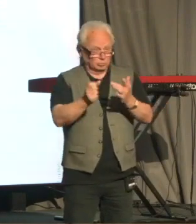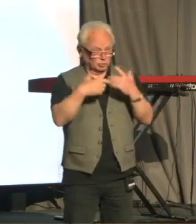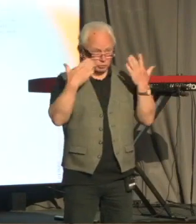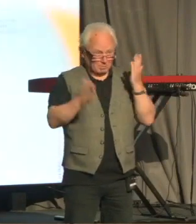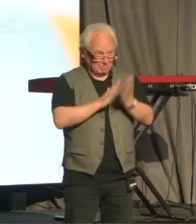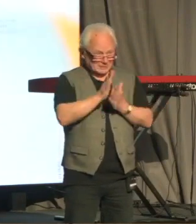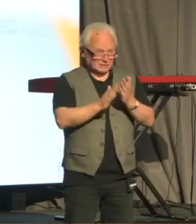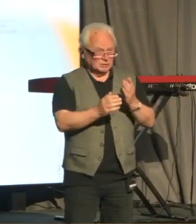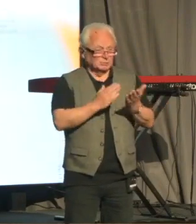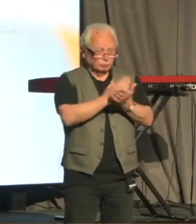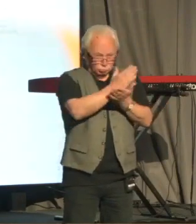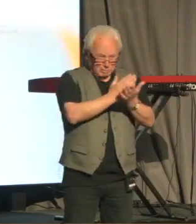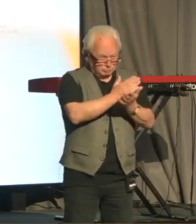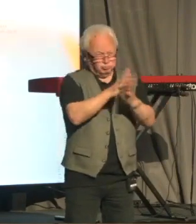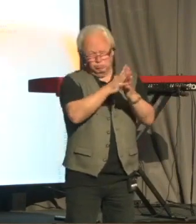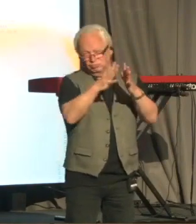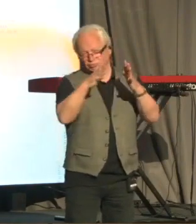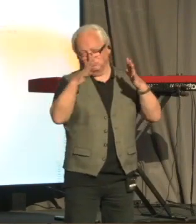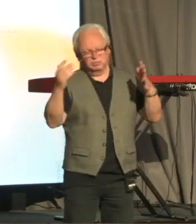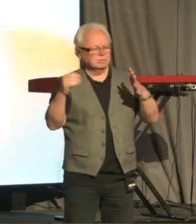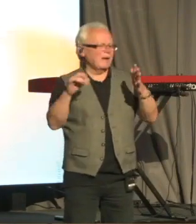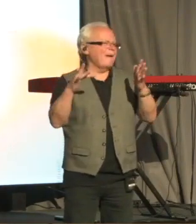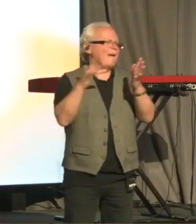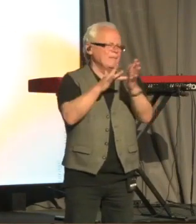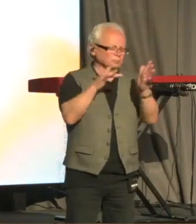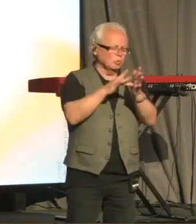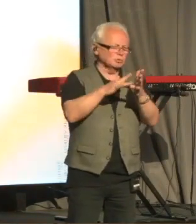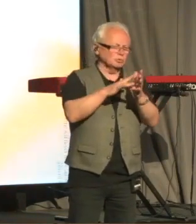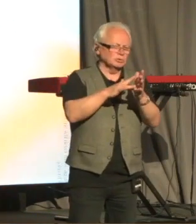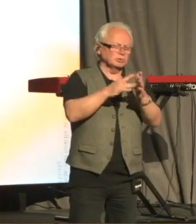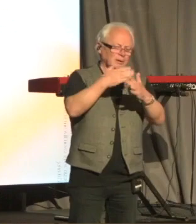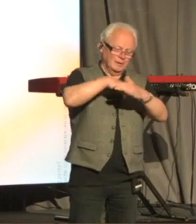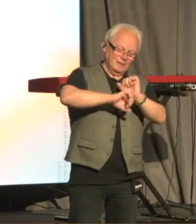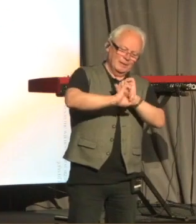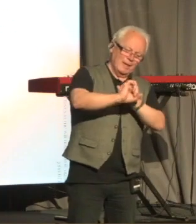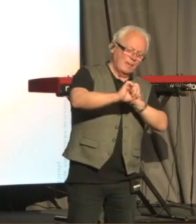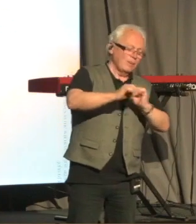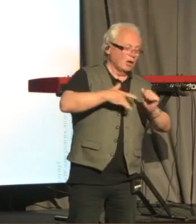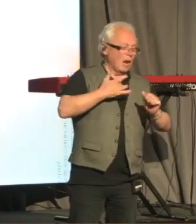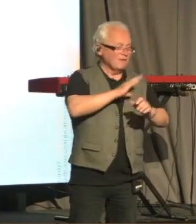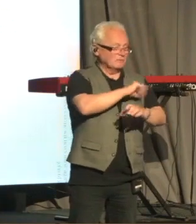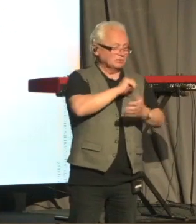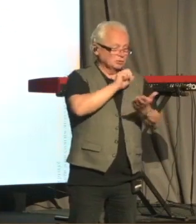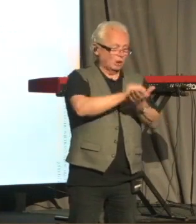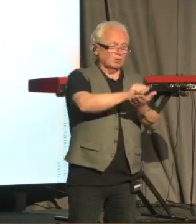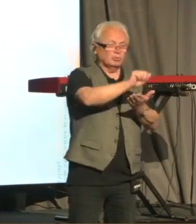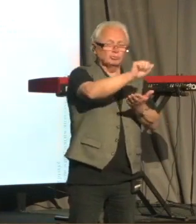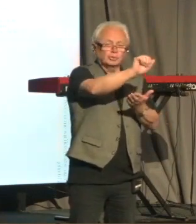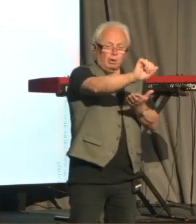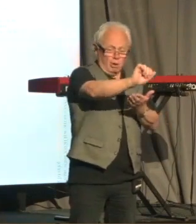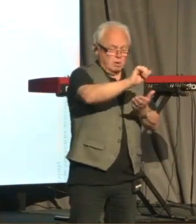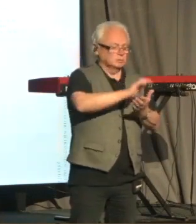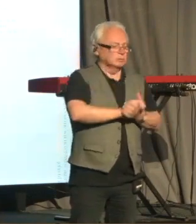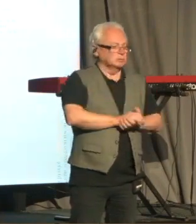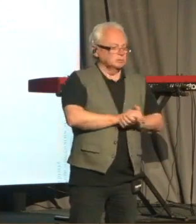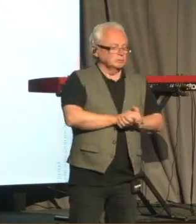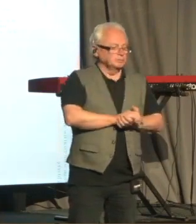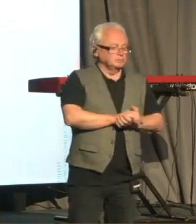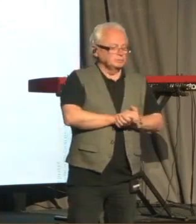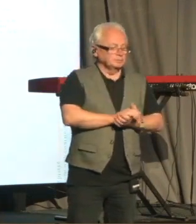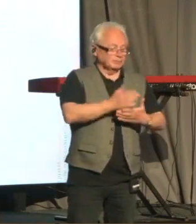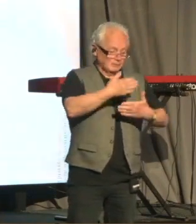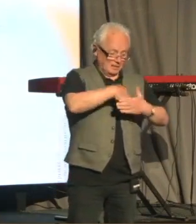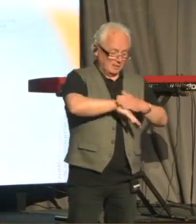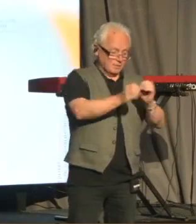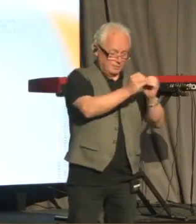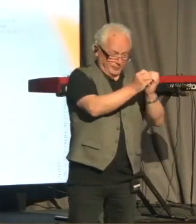was a huge part of their life and was central in their culture. And we've just read here in the